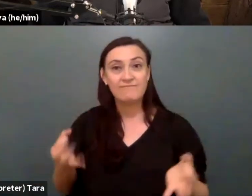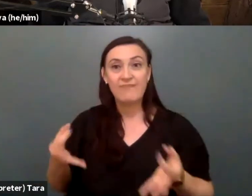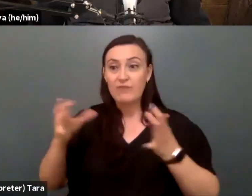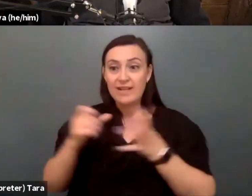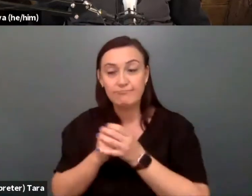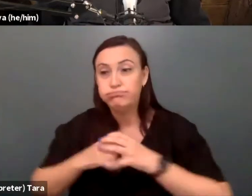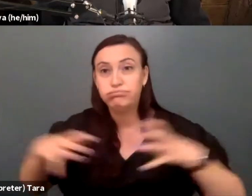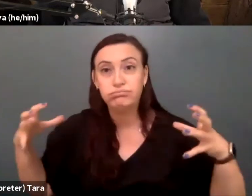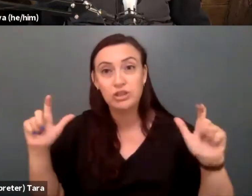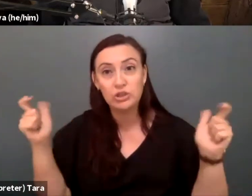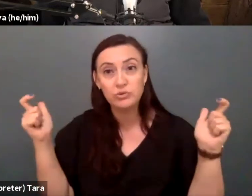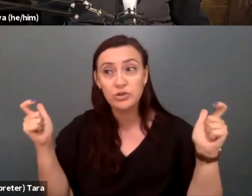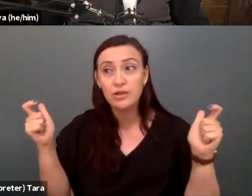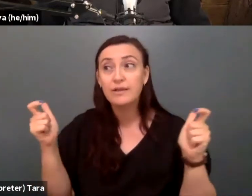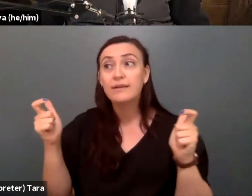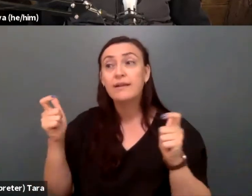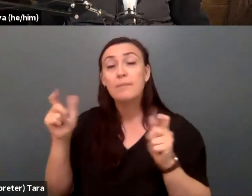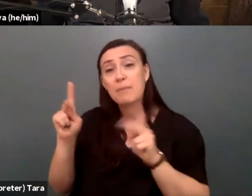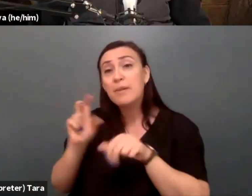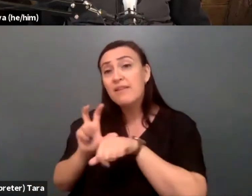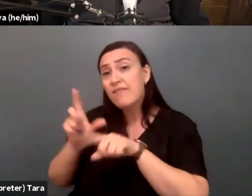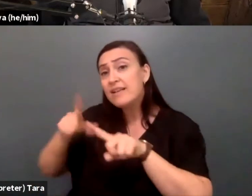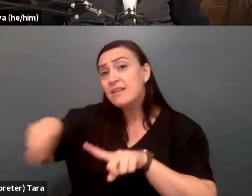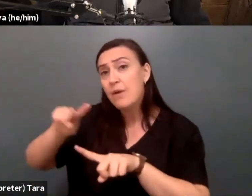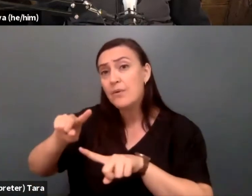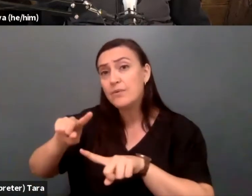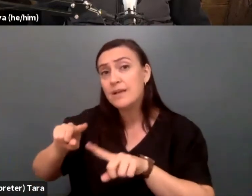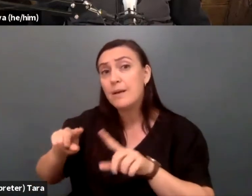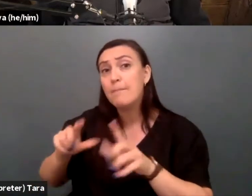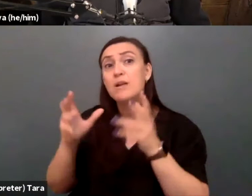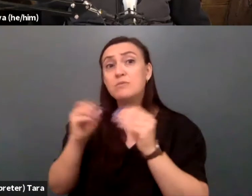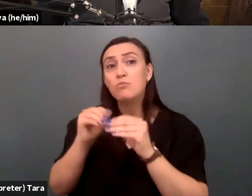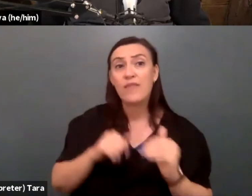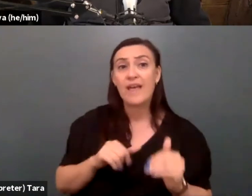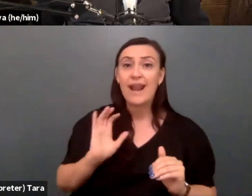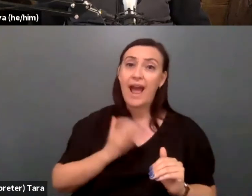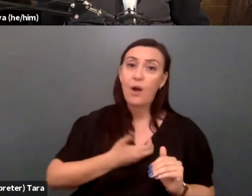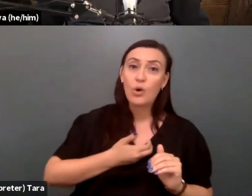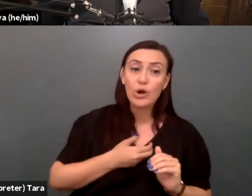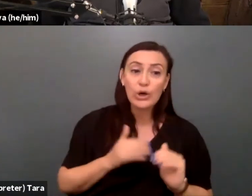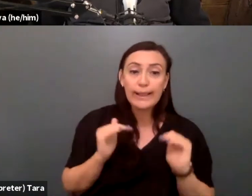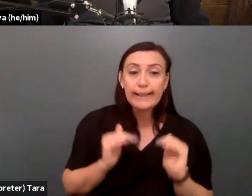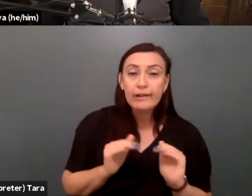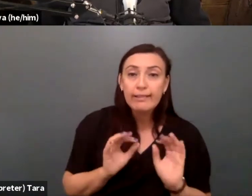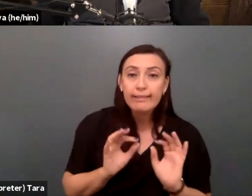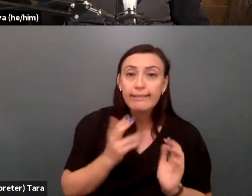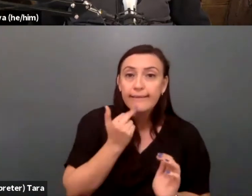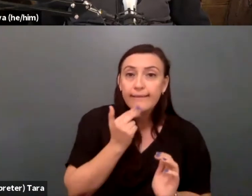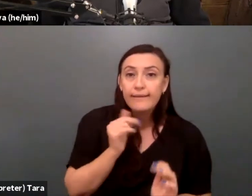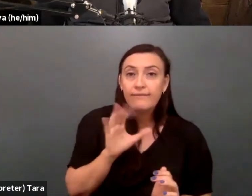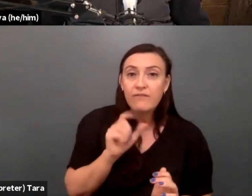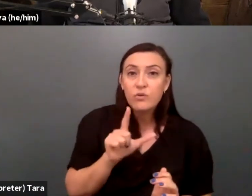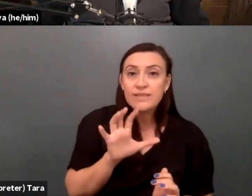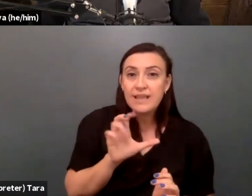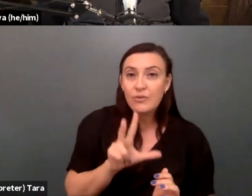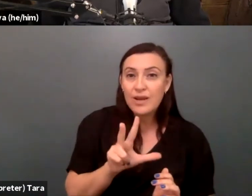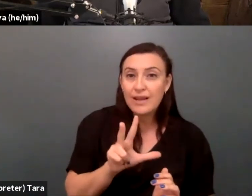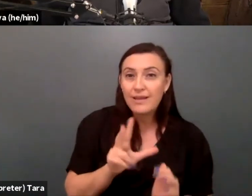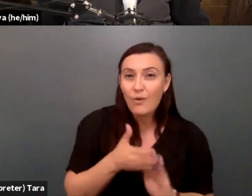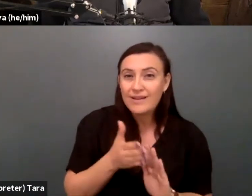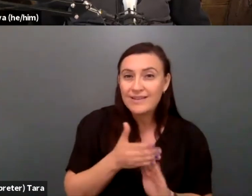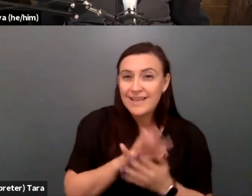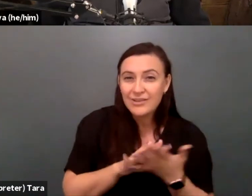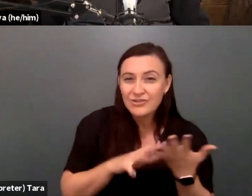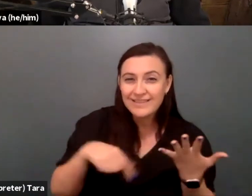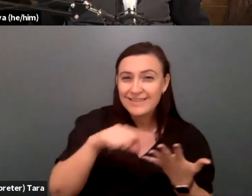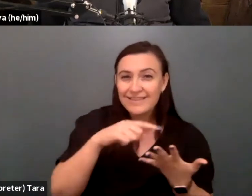our little 501c3 nonprofit organizations. I think that is a conversation worthy of having, and the ways that young people are finding